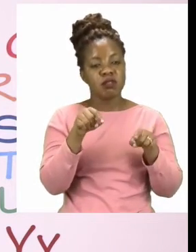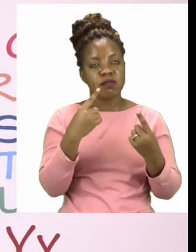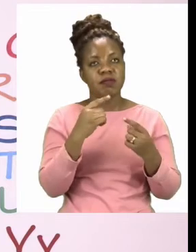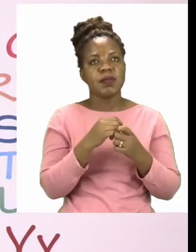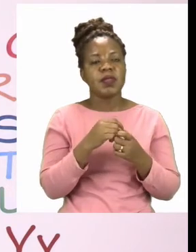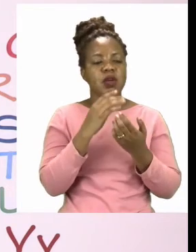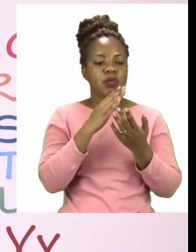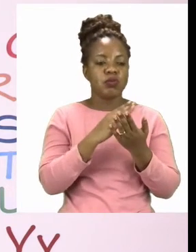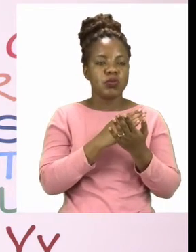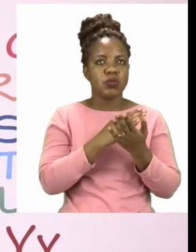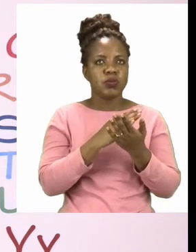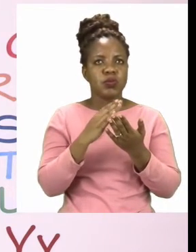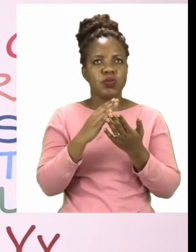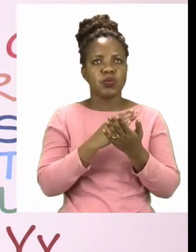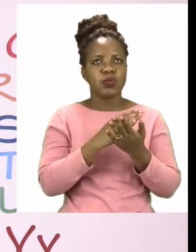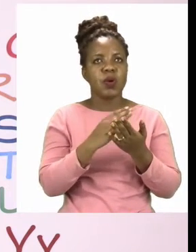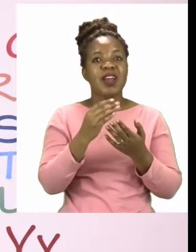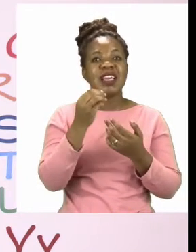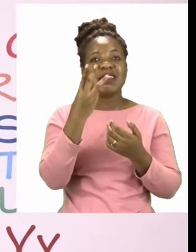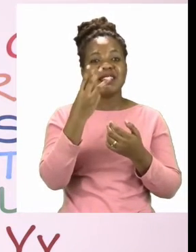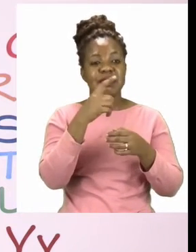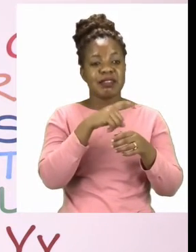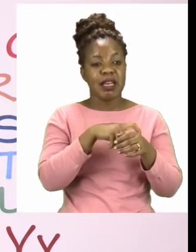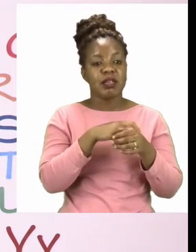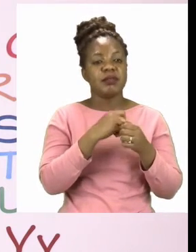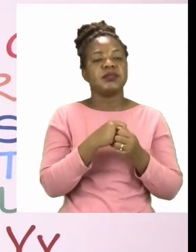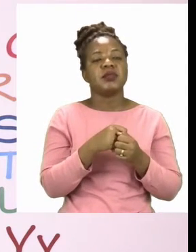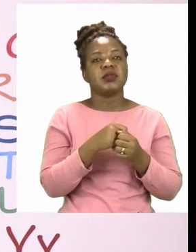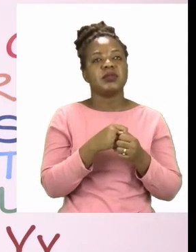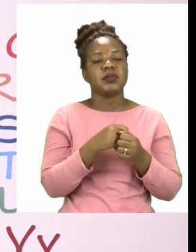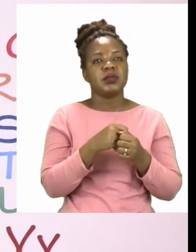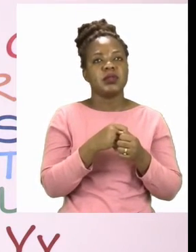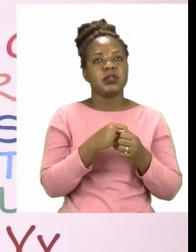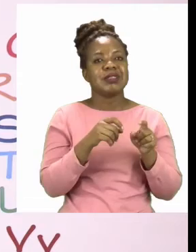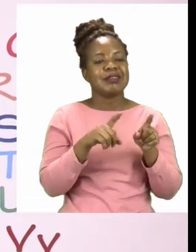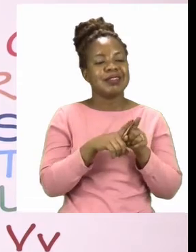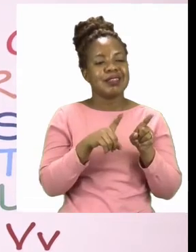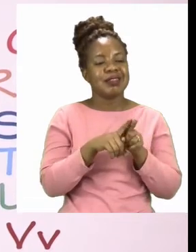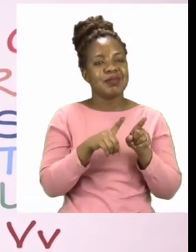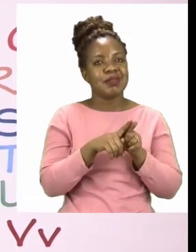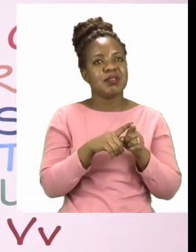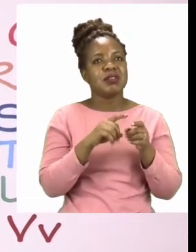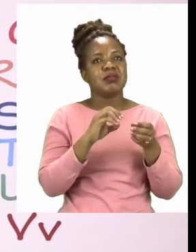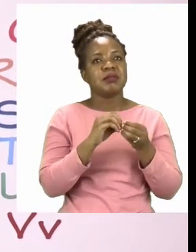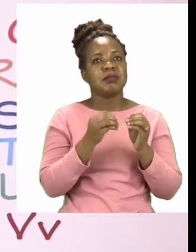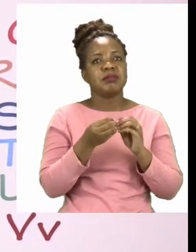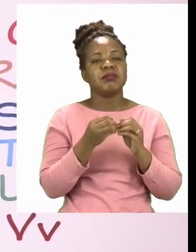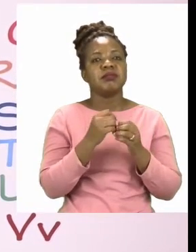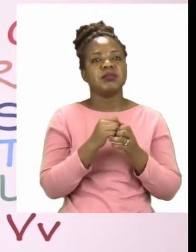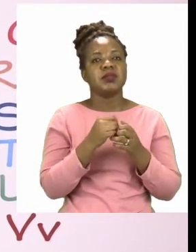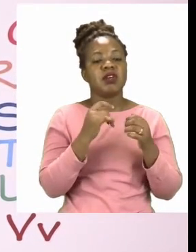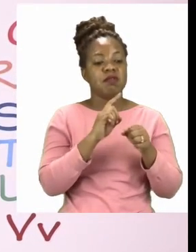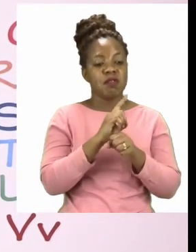share them equally in groups of 3. So my counters are